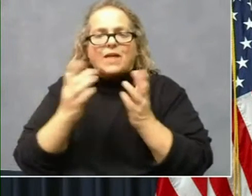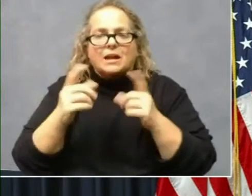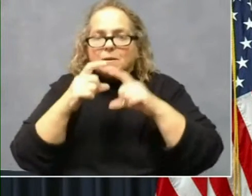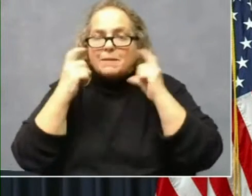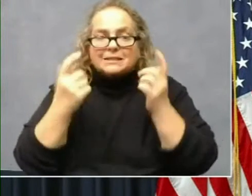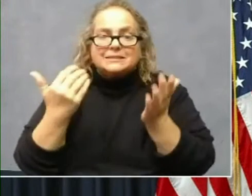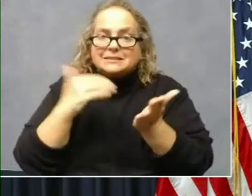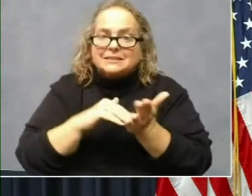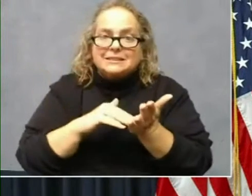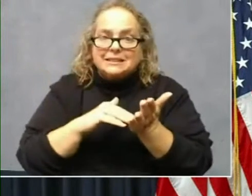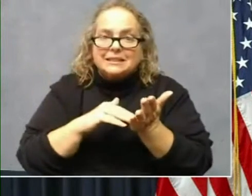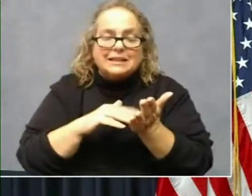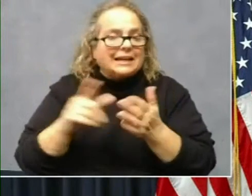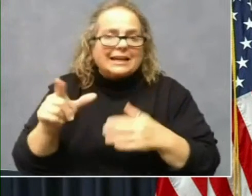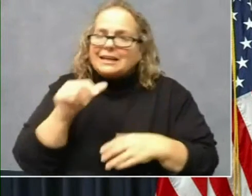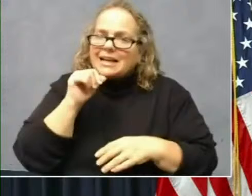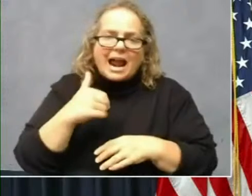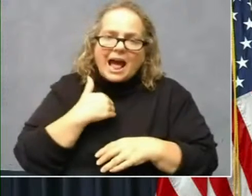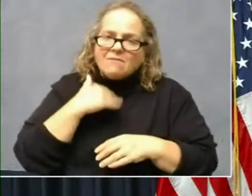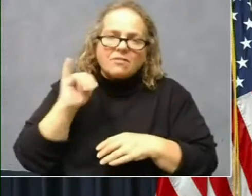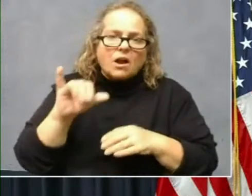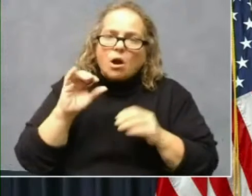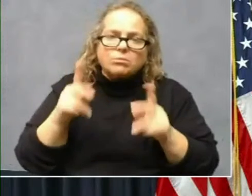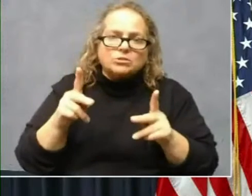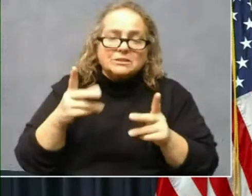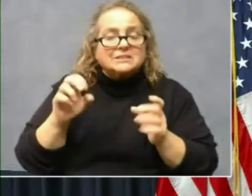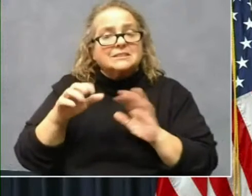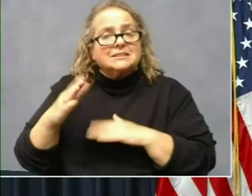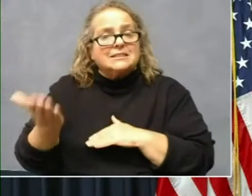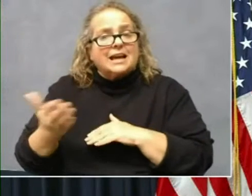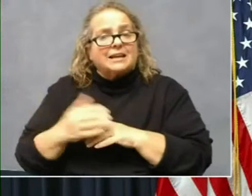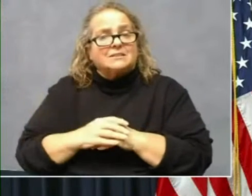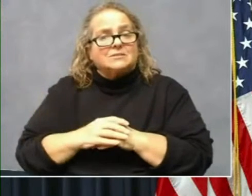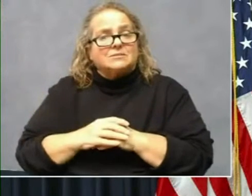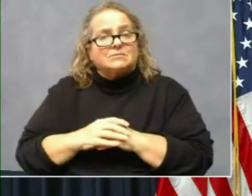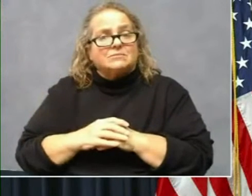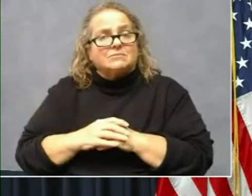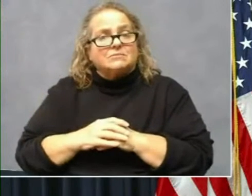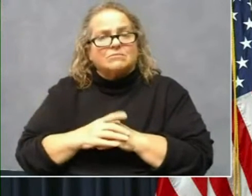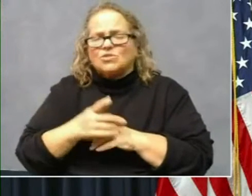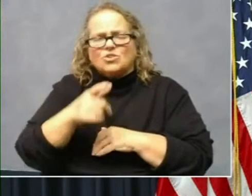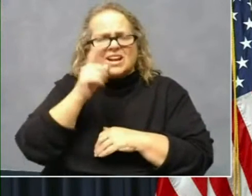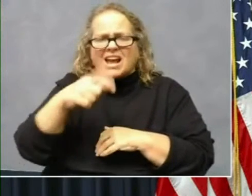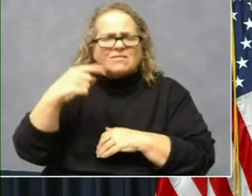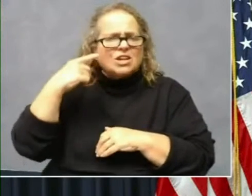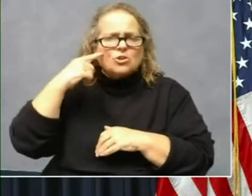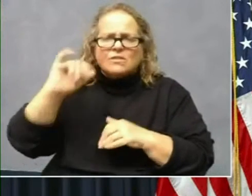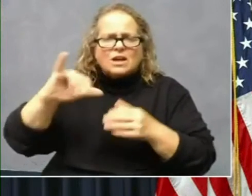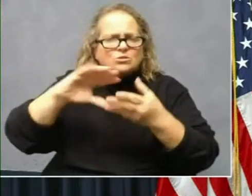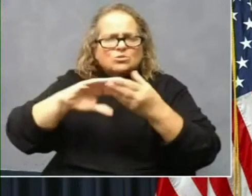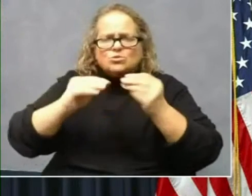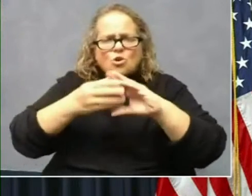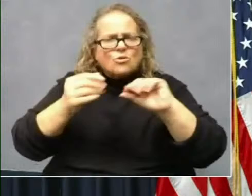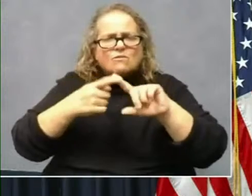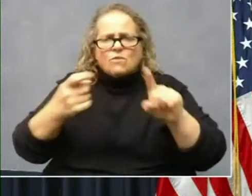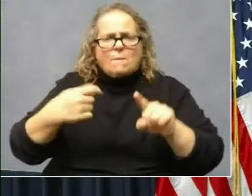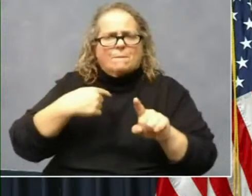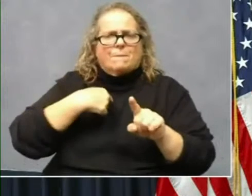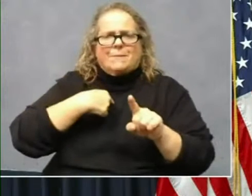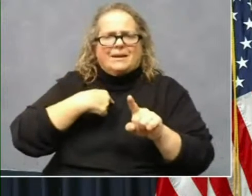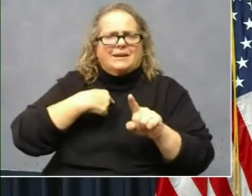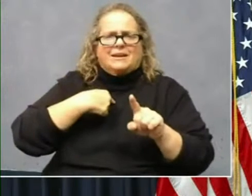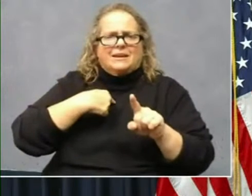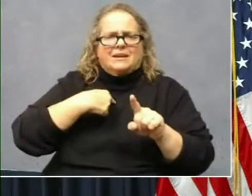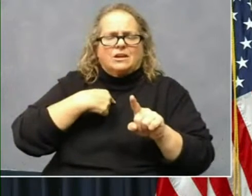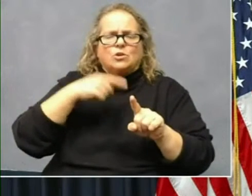can. So you don't have to hear that from me. People maybe hear from me too much. You can hear it from him. We've got that link up.